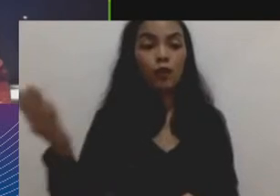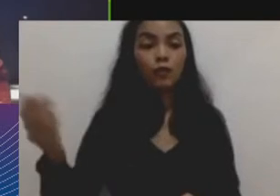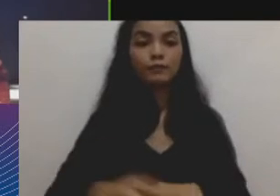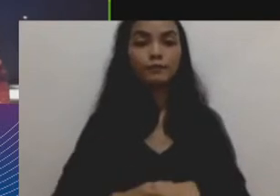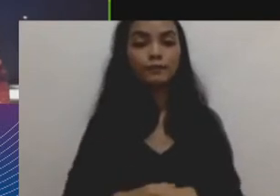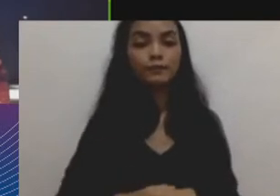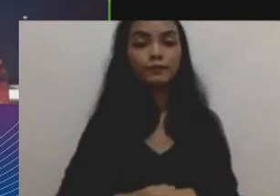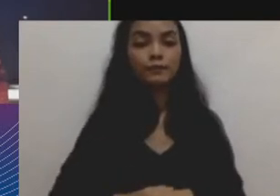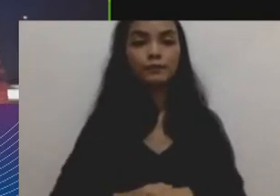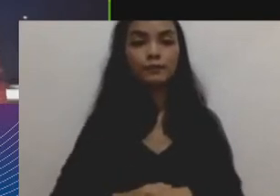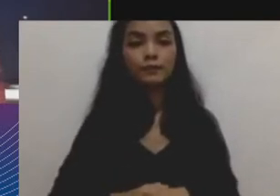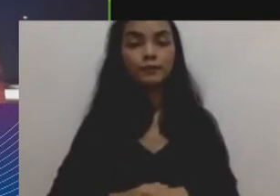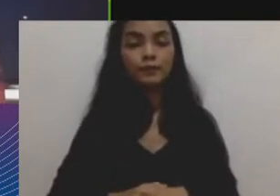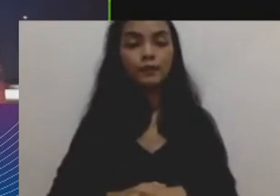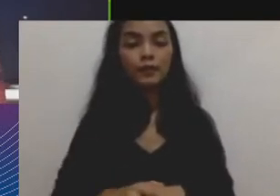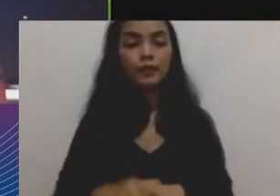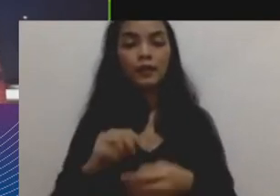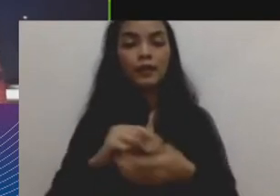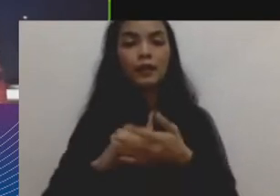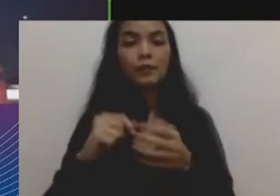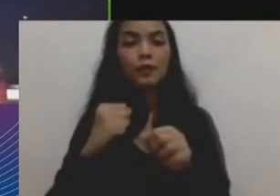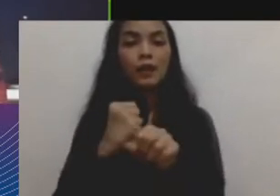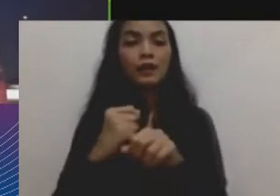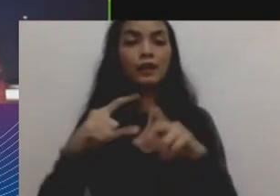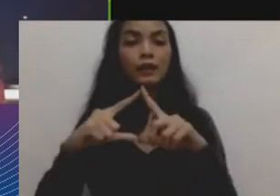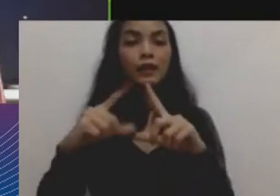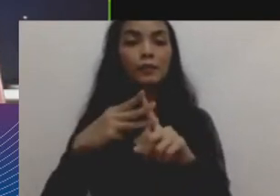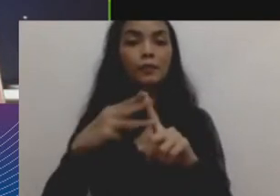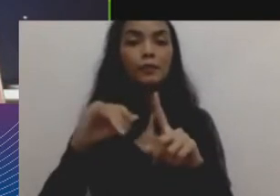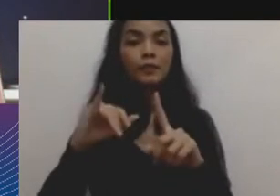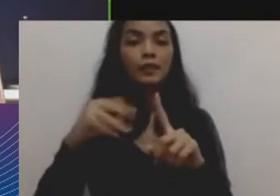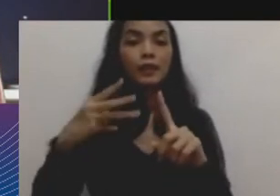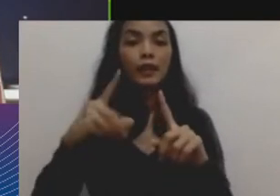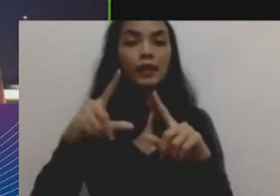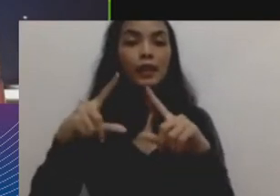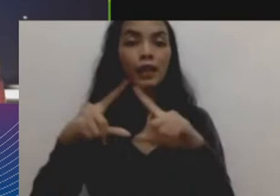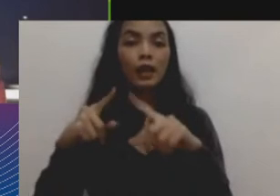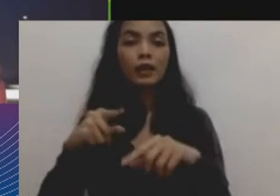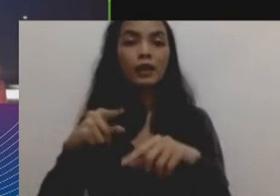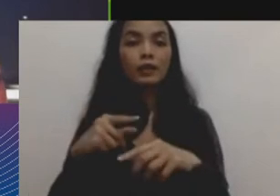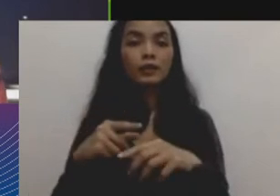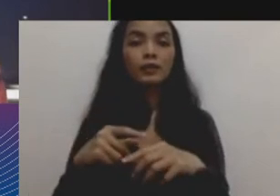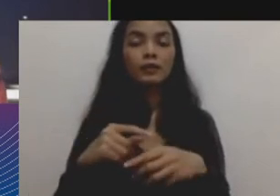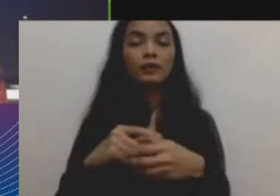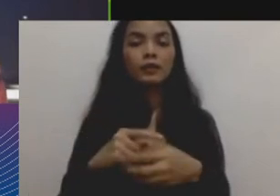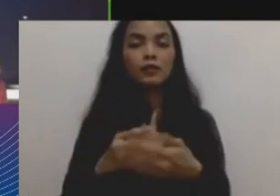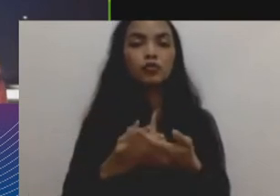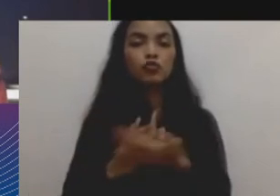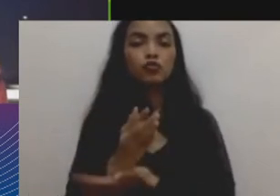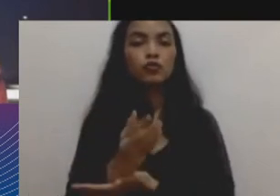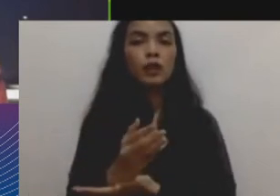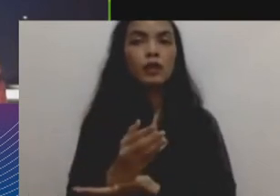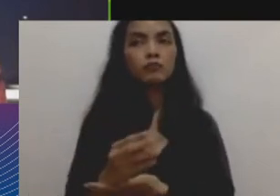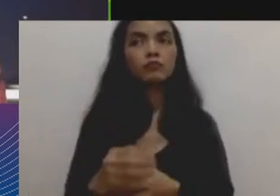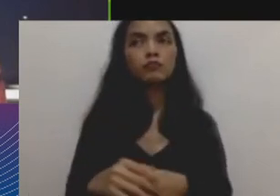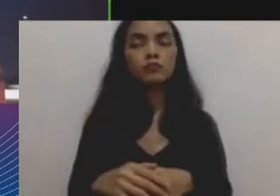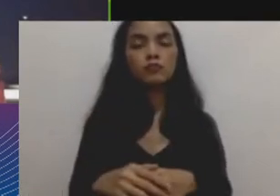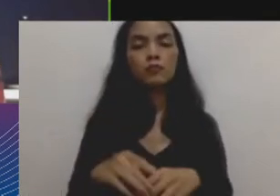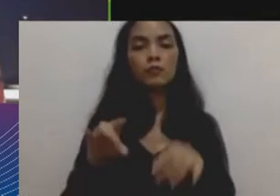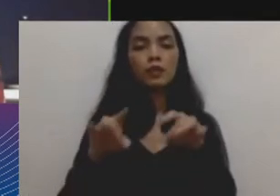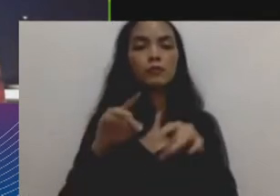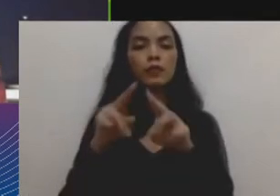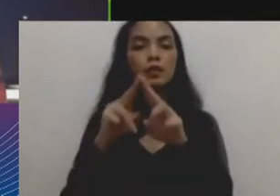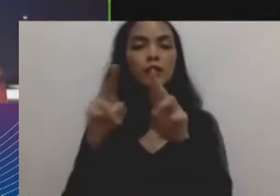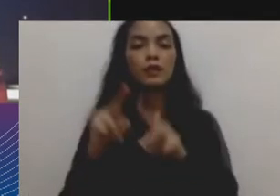is coming from Gabriela from President University, majoring in international relations. She sent her questions to